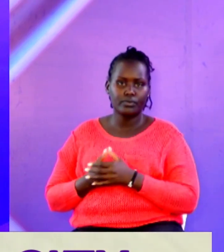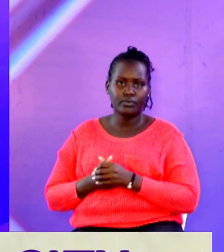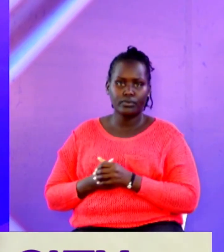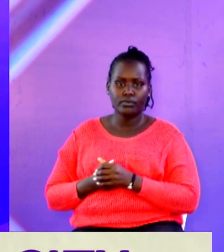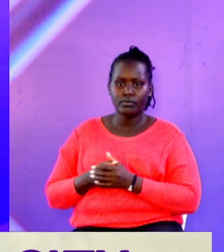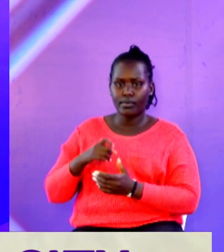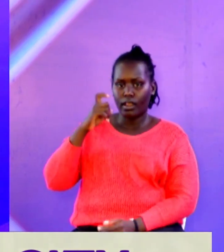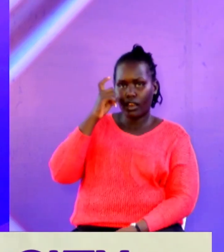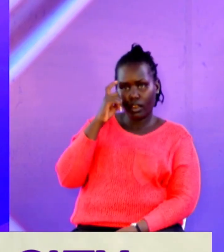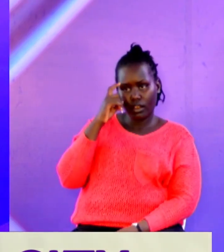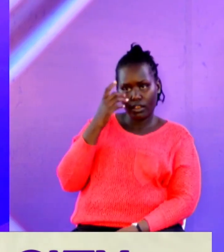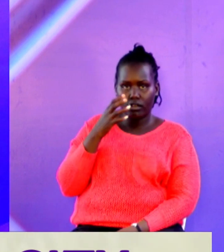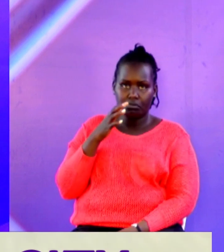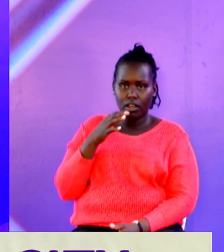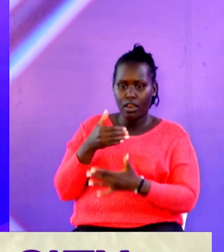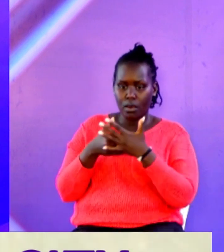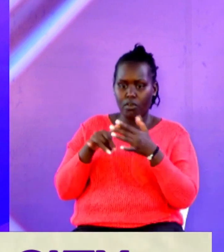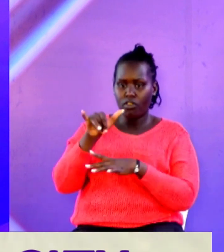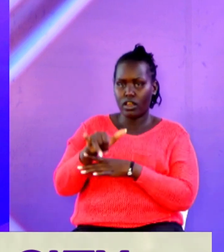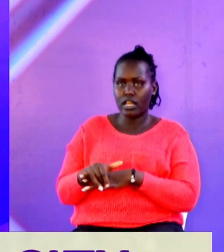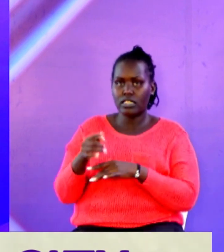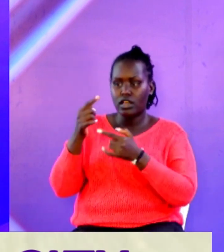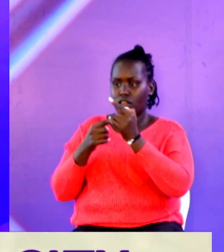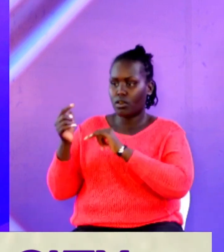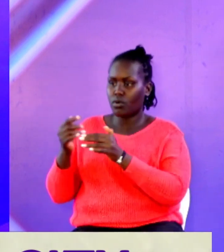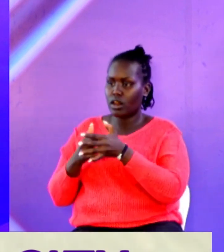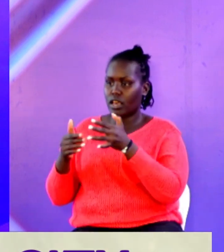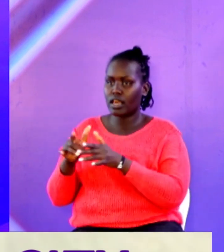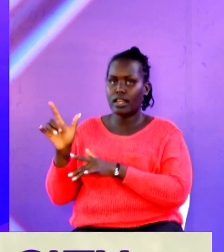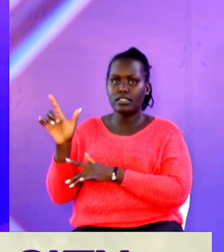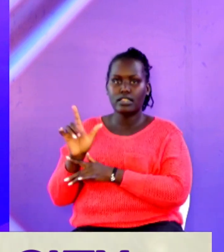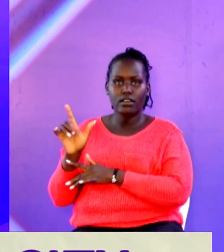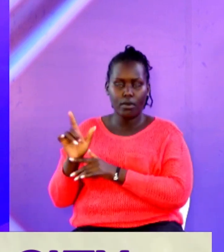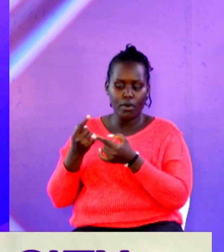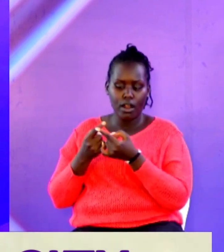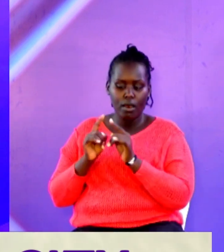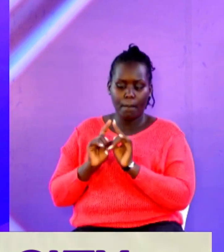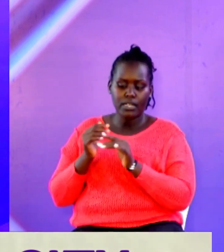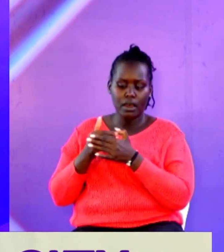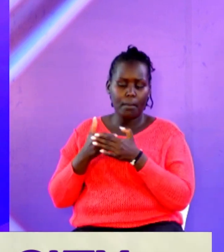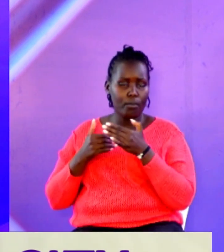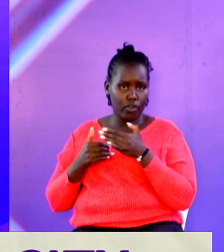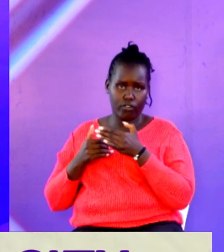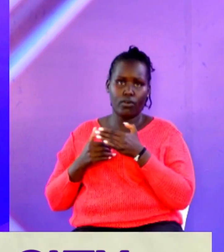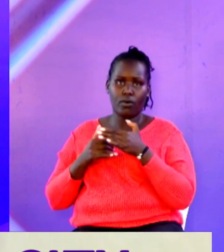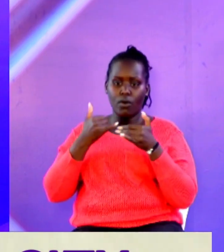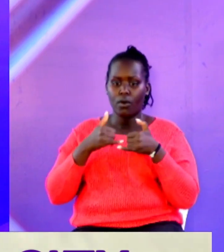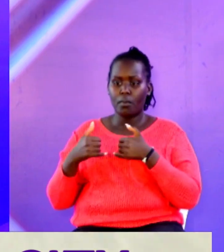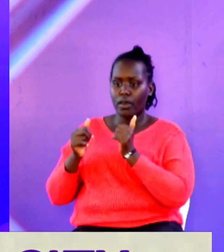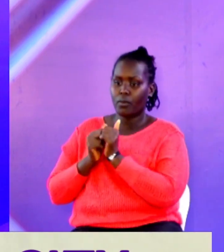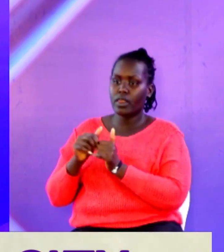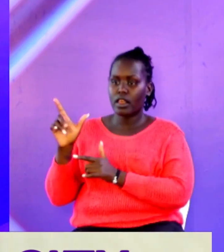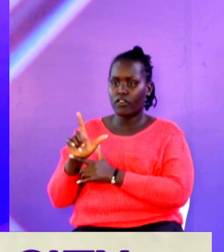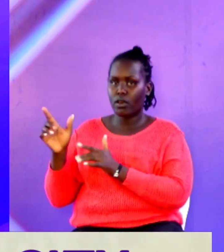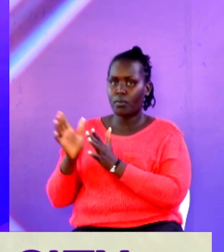I think before this game they won against Liverpool, but before playing Liverpool they had